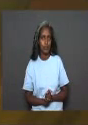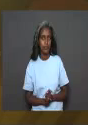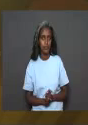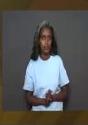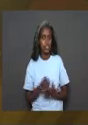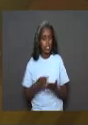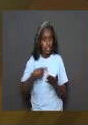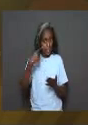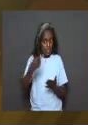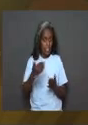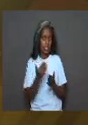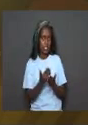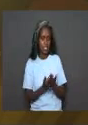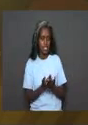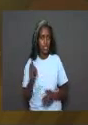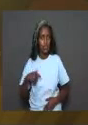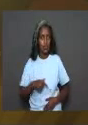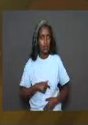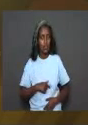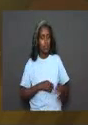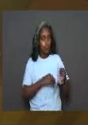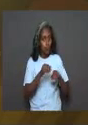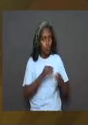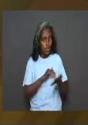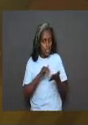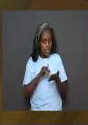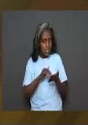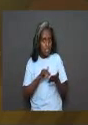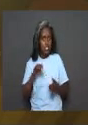In the next lesson, we will move on to study